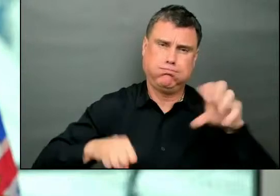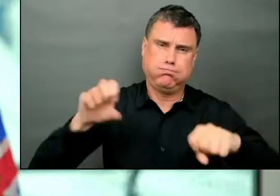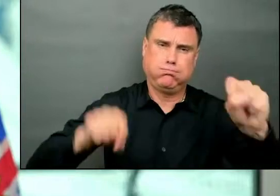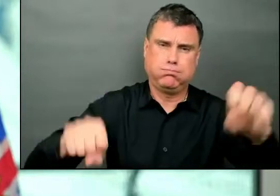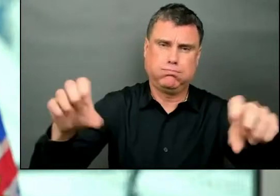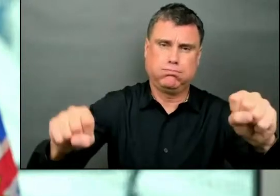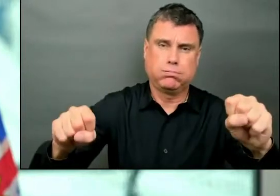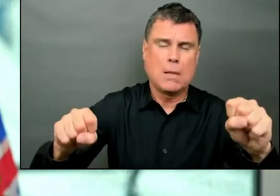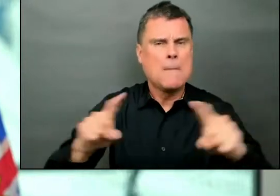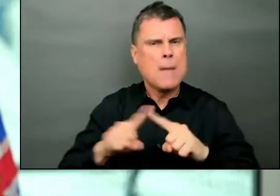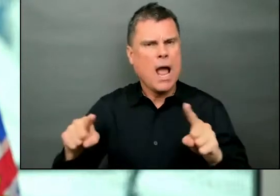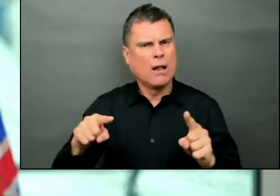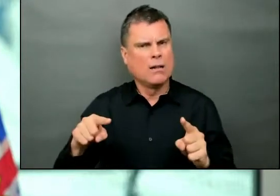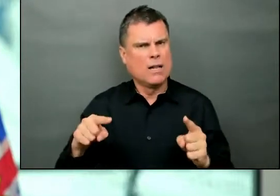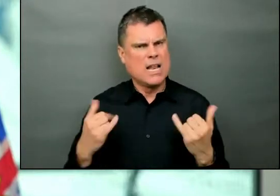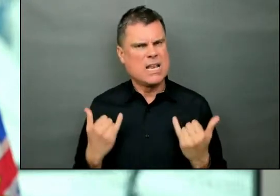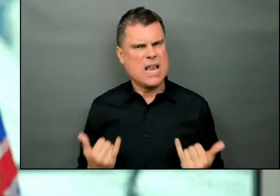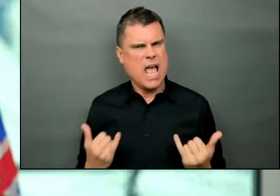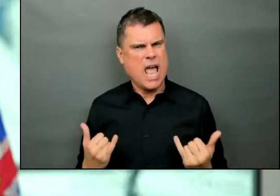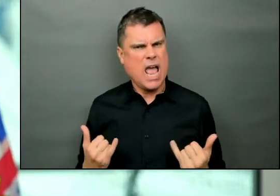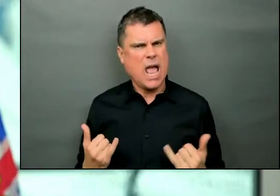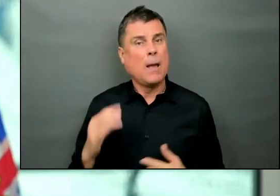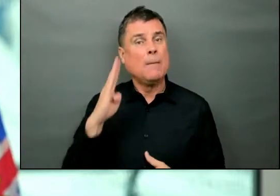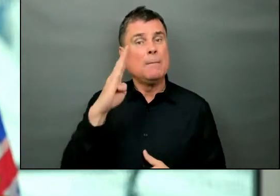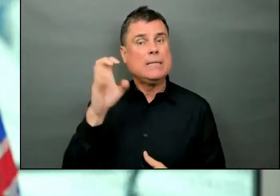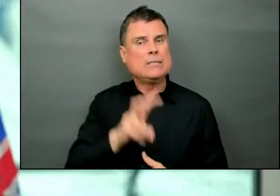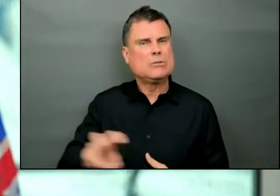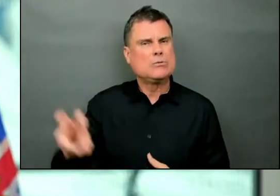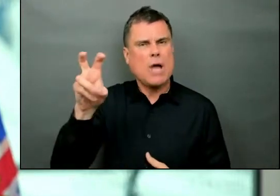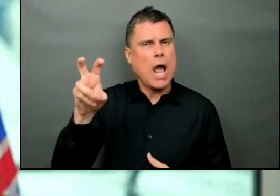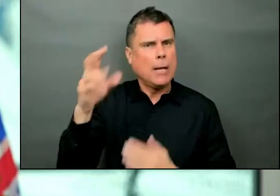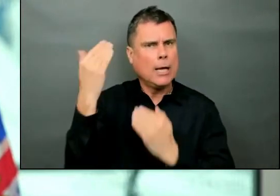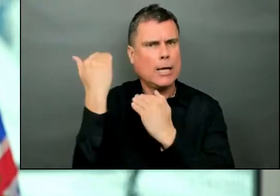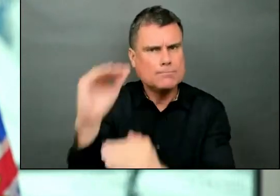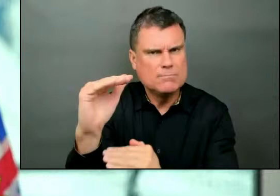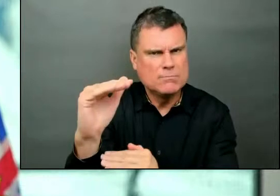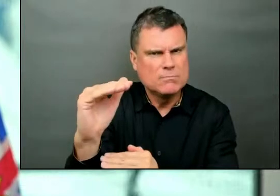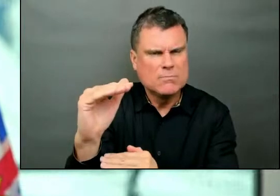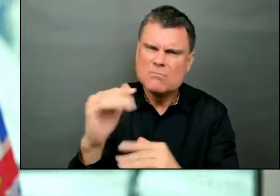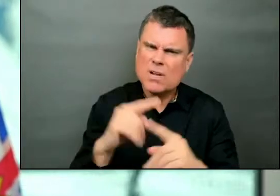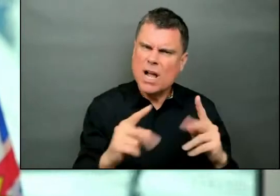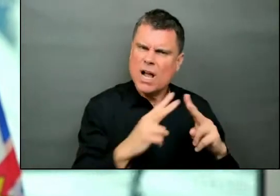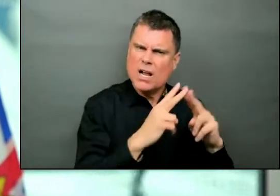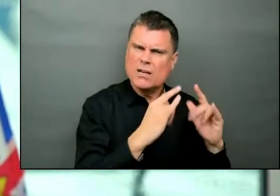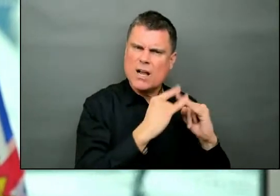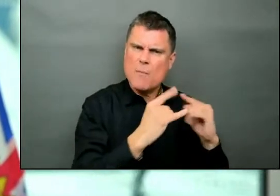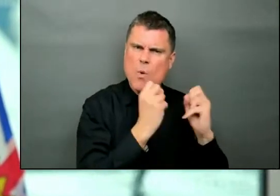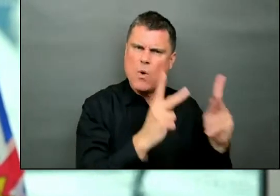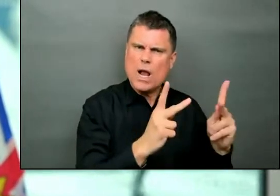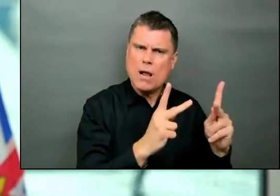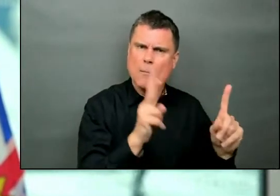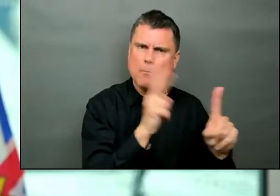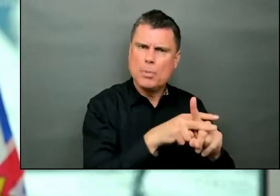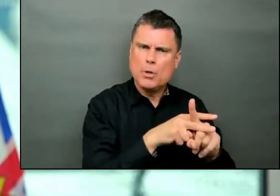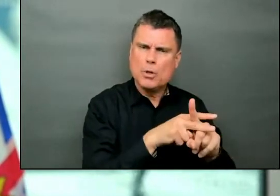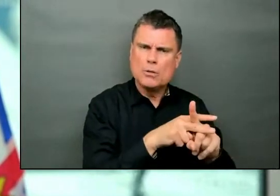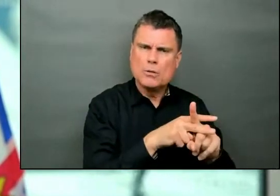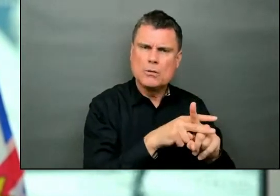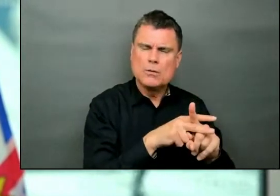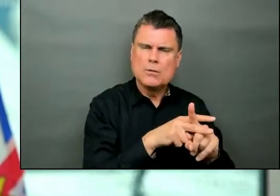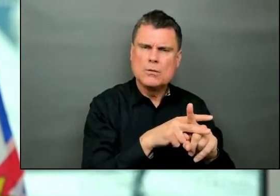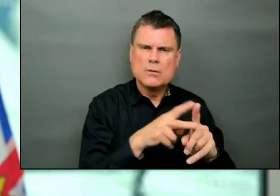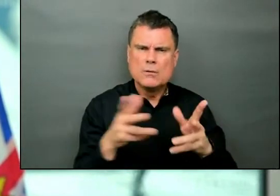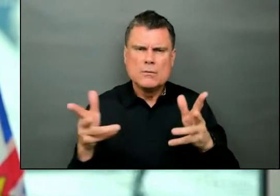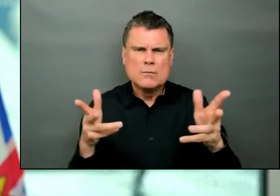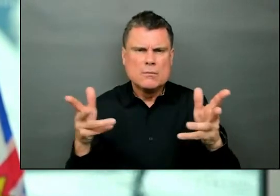within BC, are we confident that people will be able to travel to these camping spots, even if they're outside of their region by